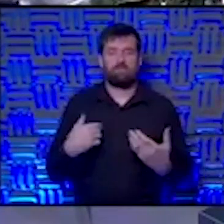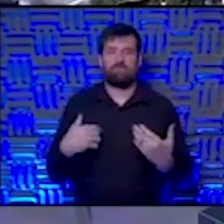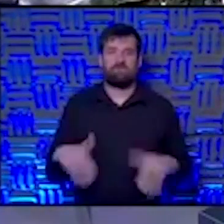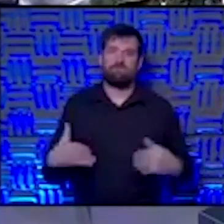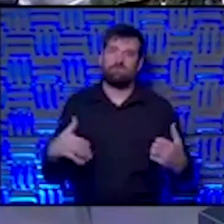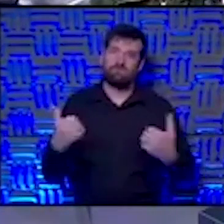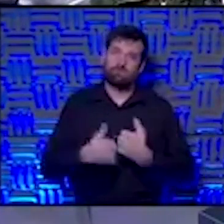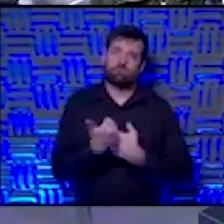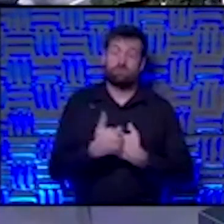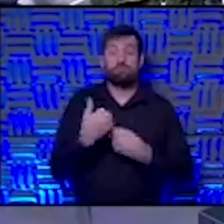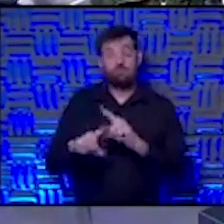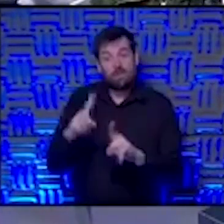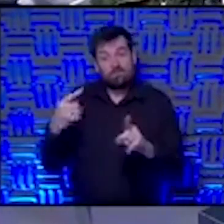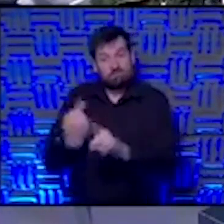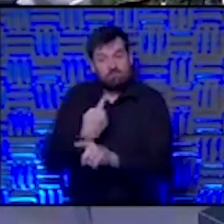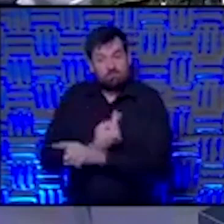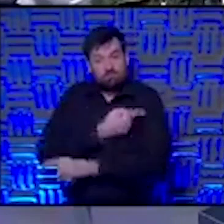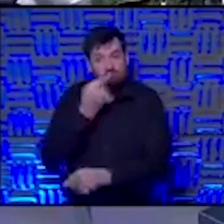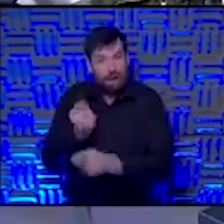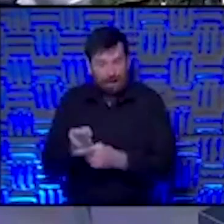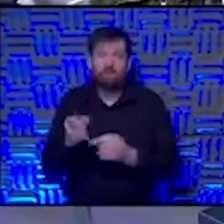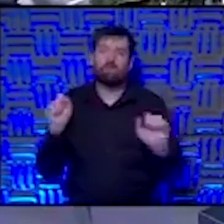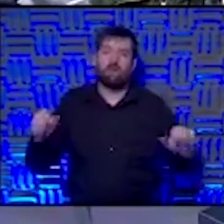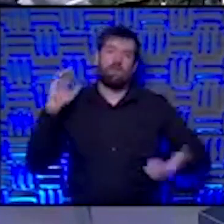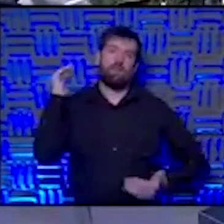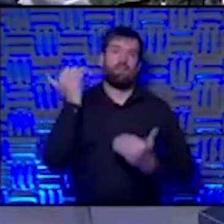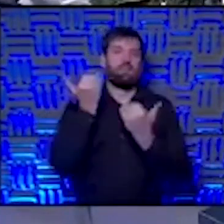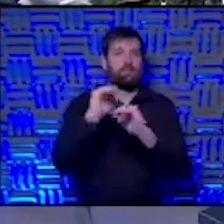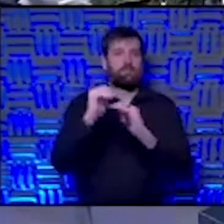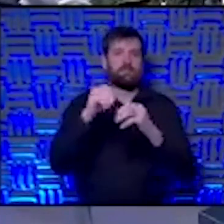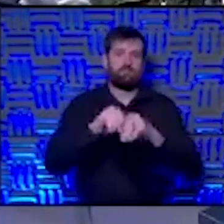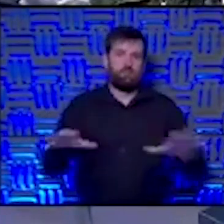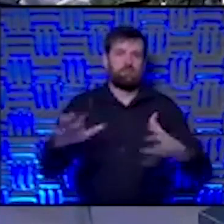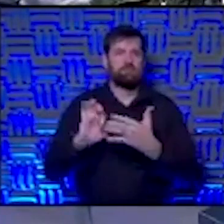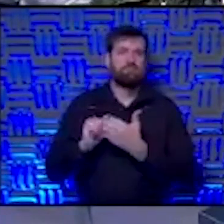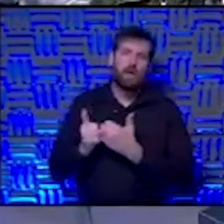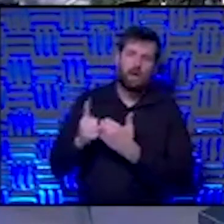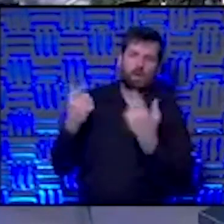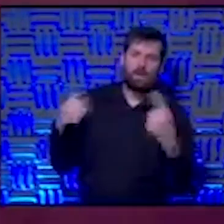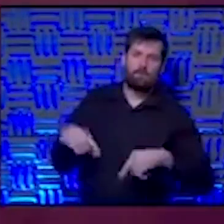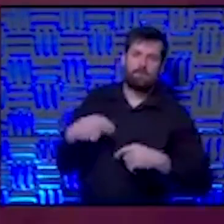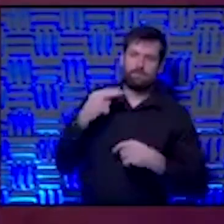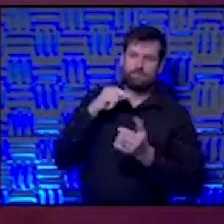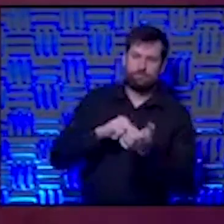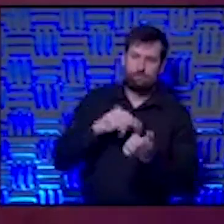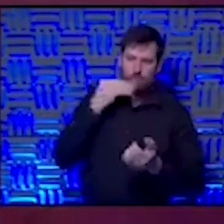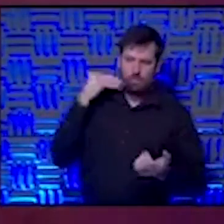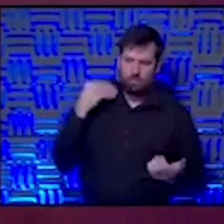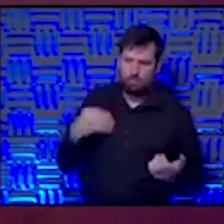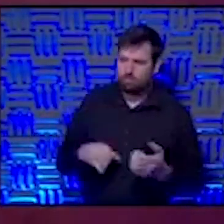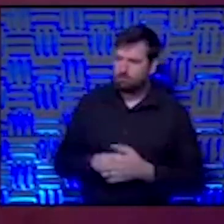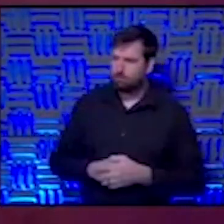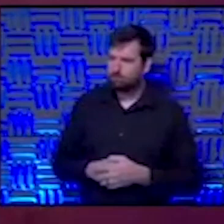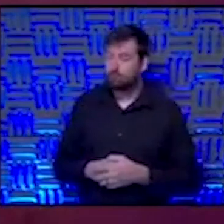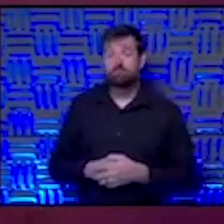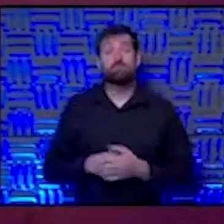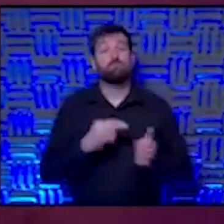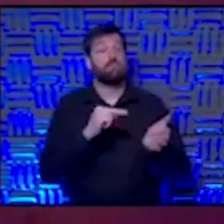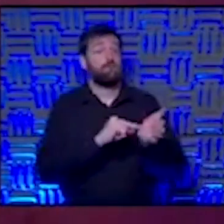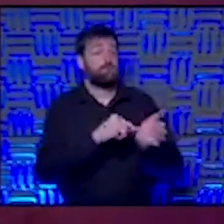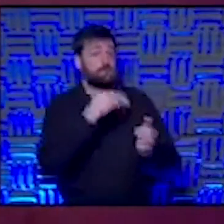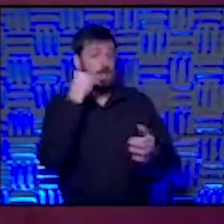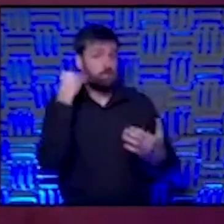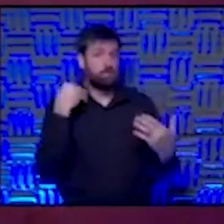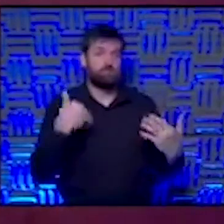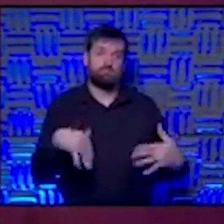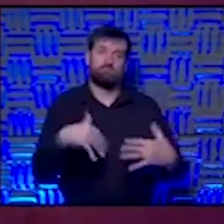we also know that when we do the right thing, we can limit infectious spread. Talk to us a little bit about how that happens in a nursing home. Yeah, so the nursing home residents that are